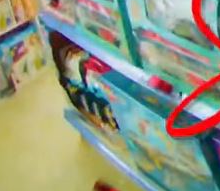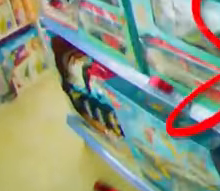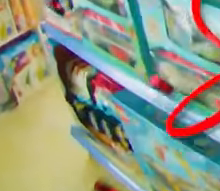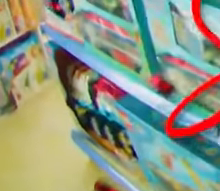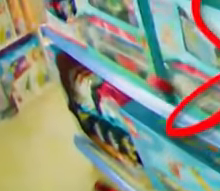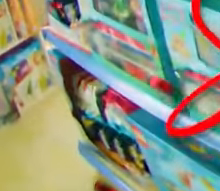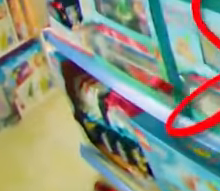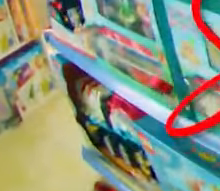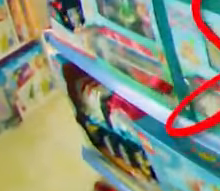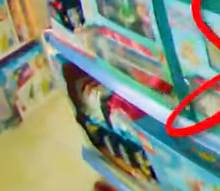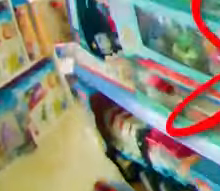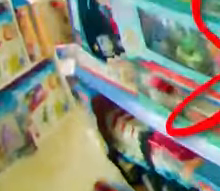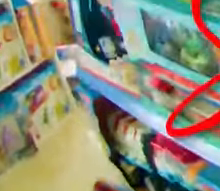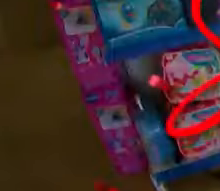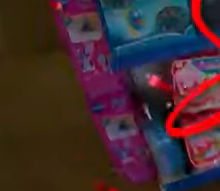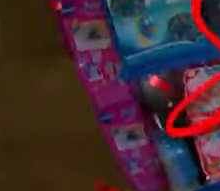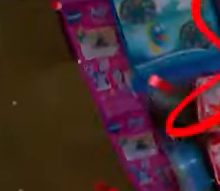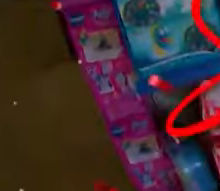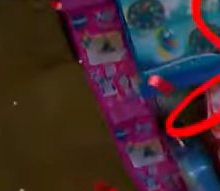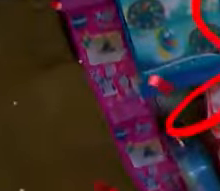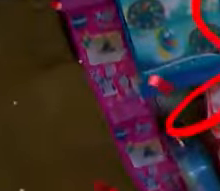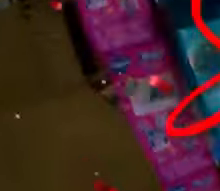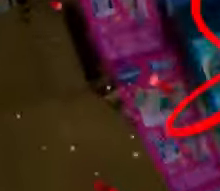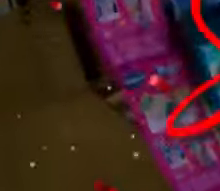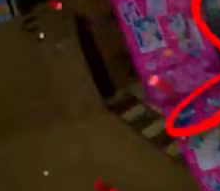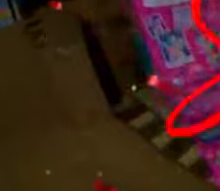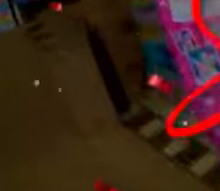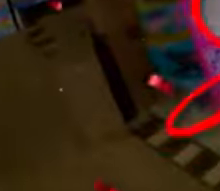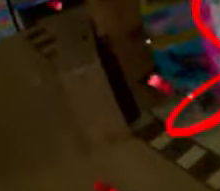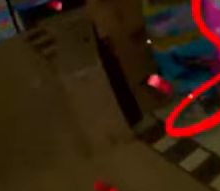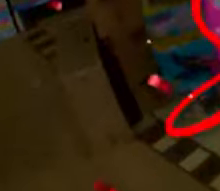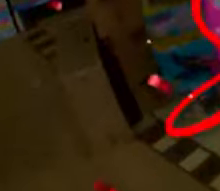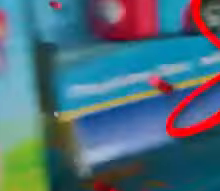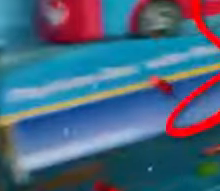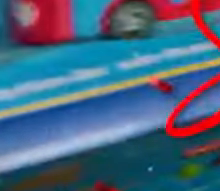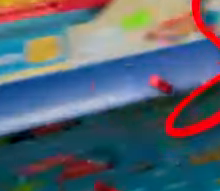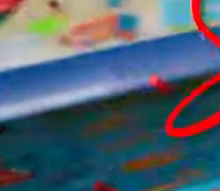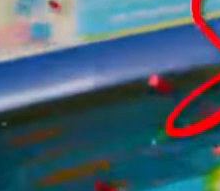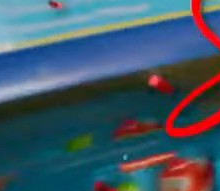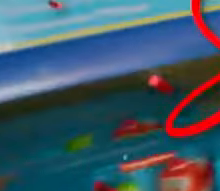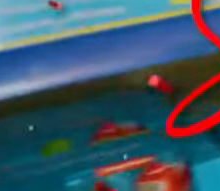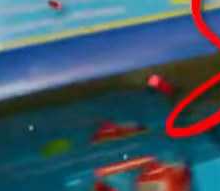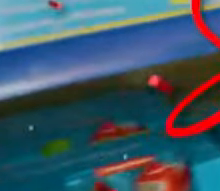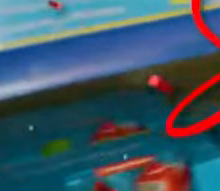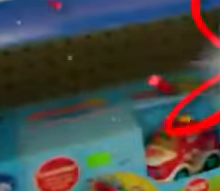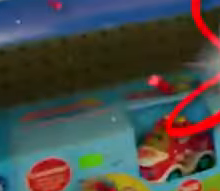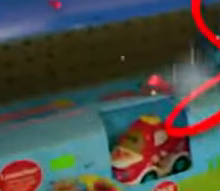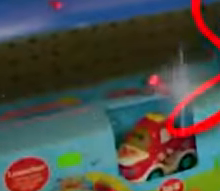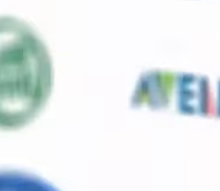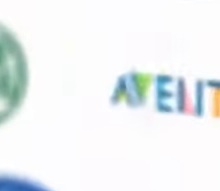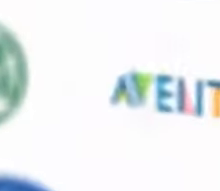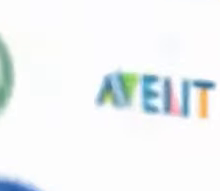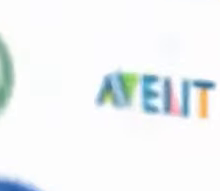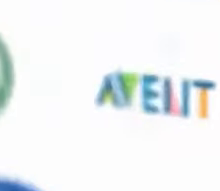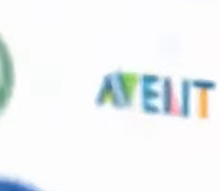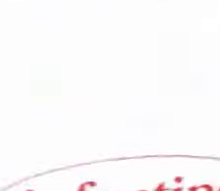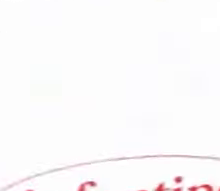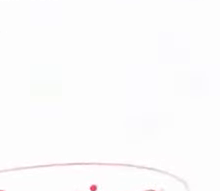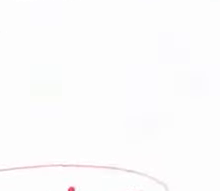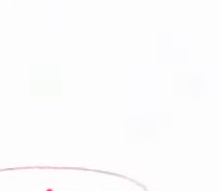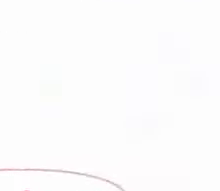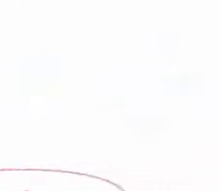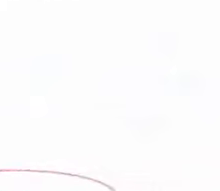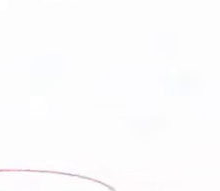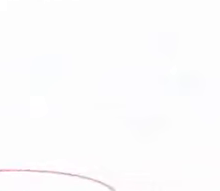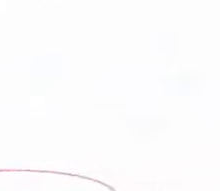at dbesttoys.com now and save big. Shop gifts for the entire family all in one place. Get huge discounts on brand name toys and baby